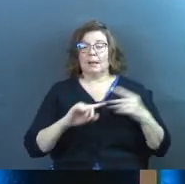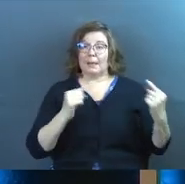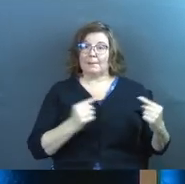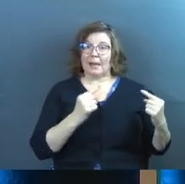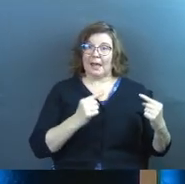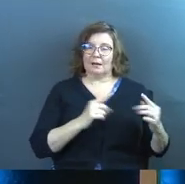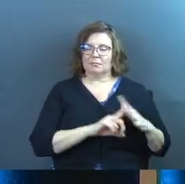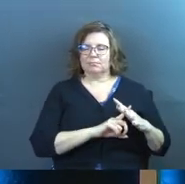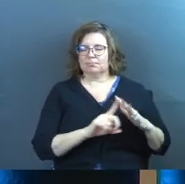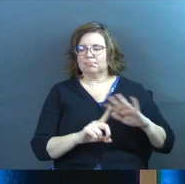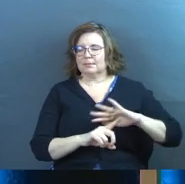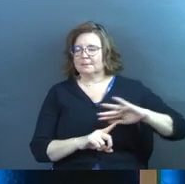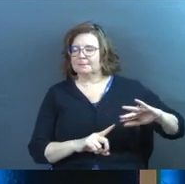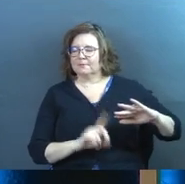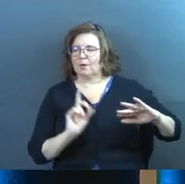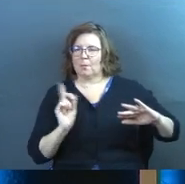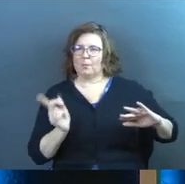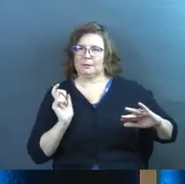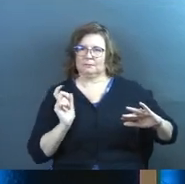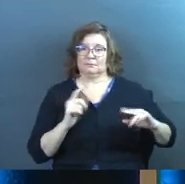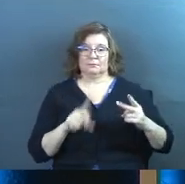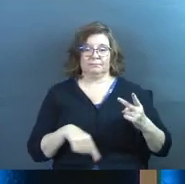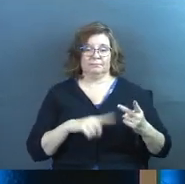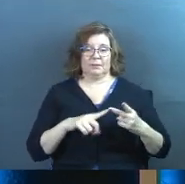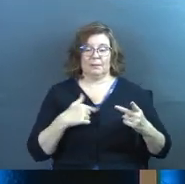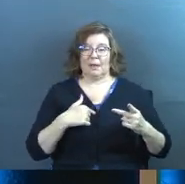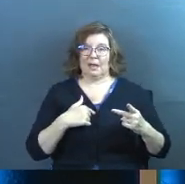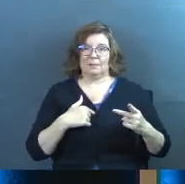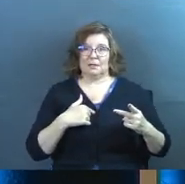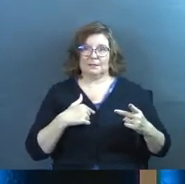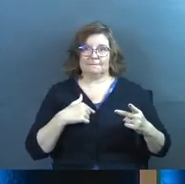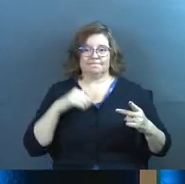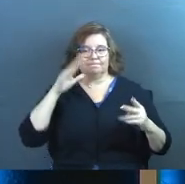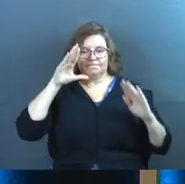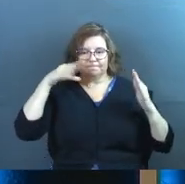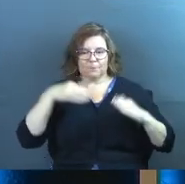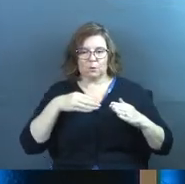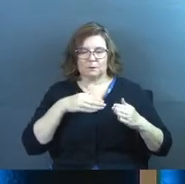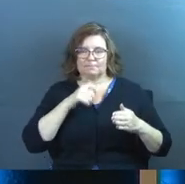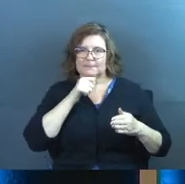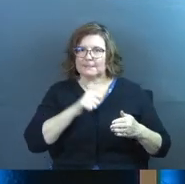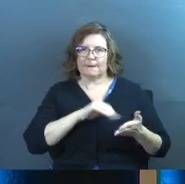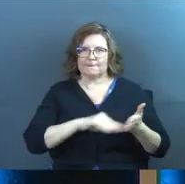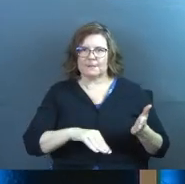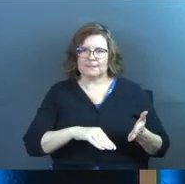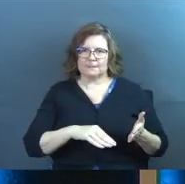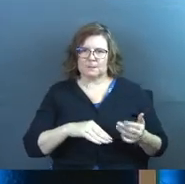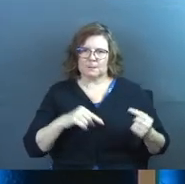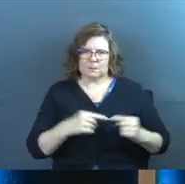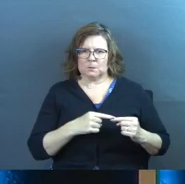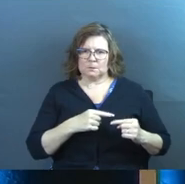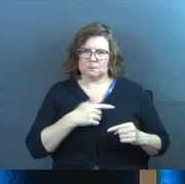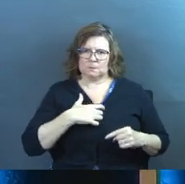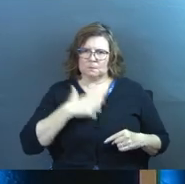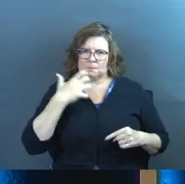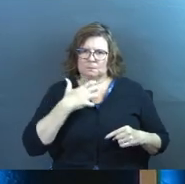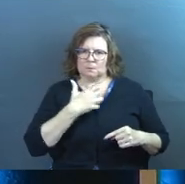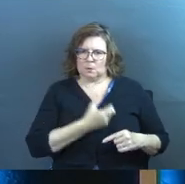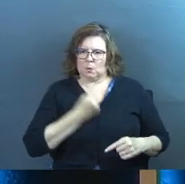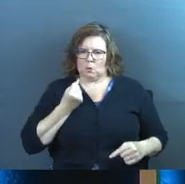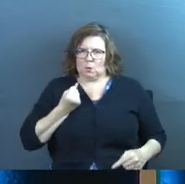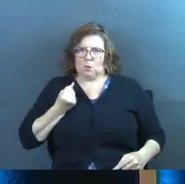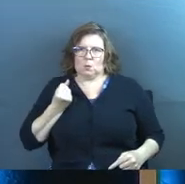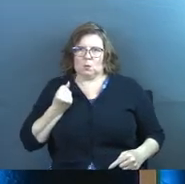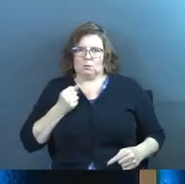pain. Maybe you're someone who's been stuck in unforgiveness for a long time, and you know that your unforgiveness, not letting go of